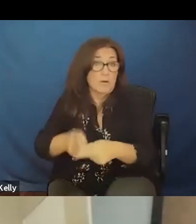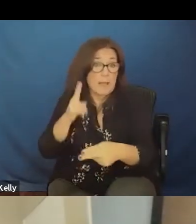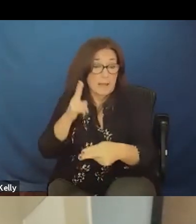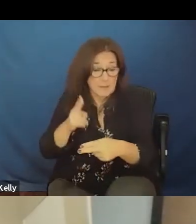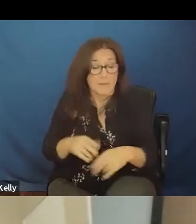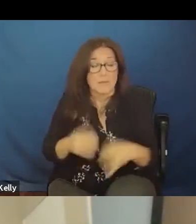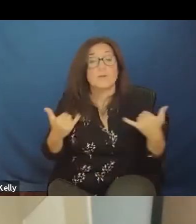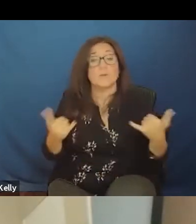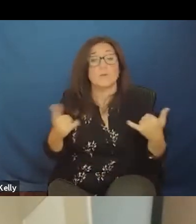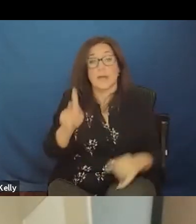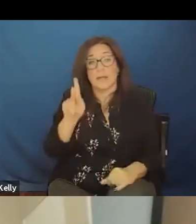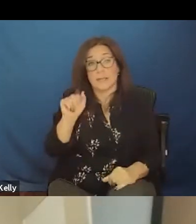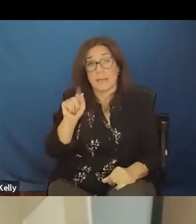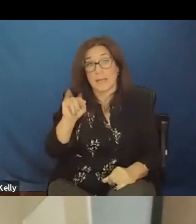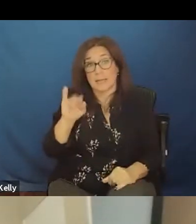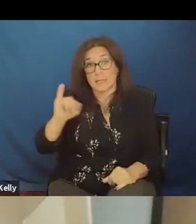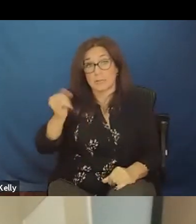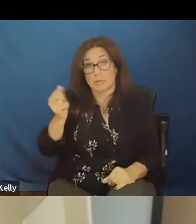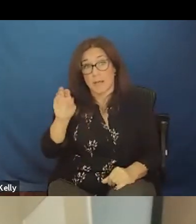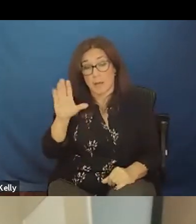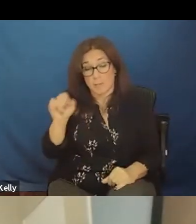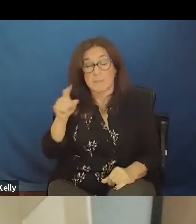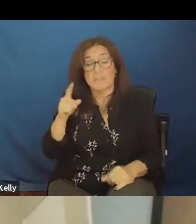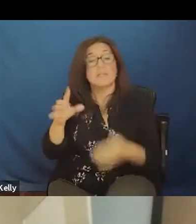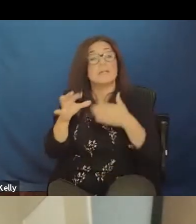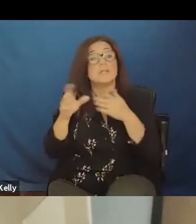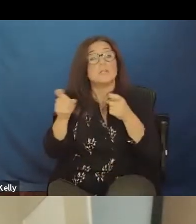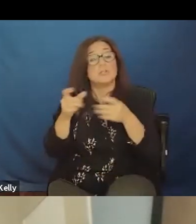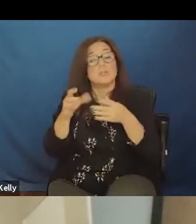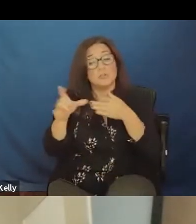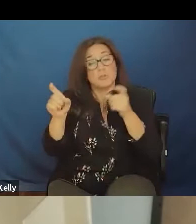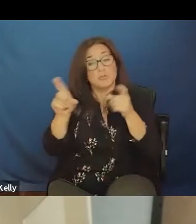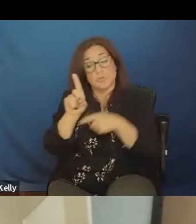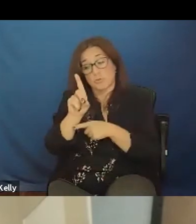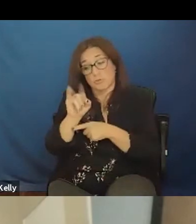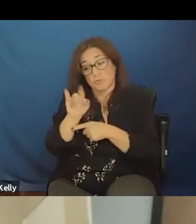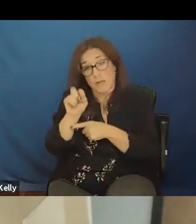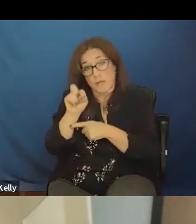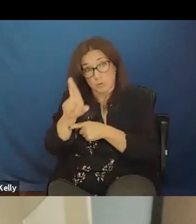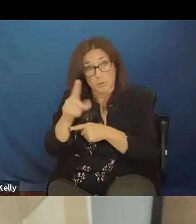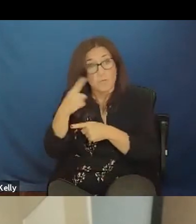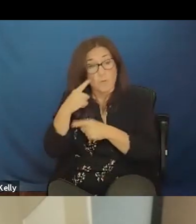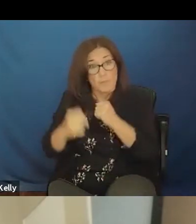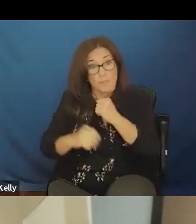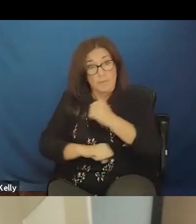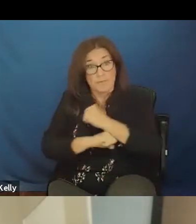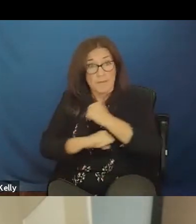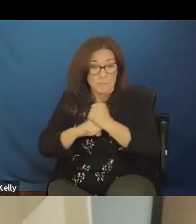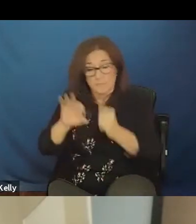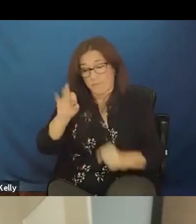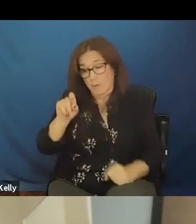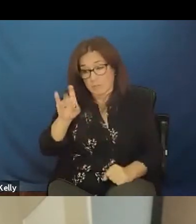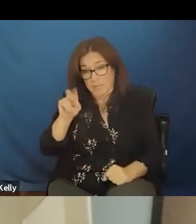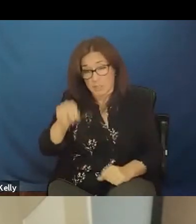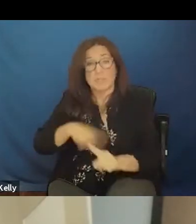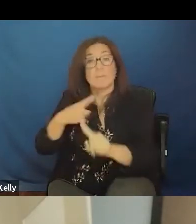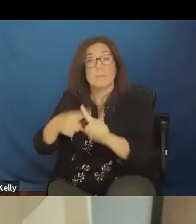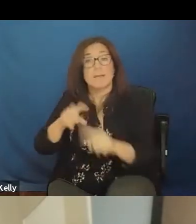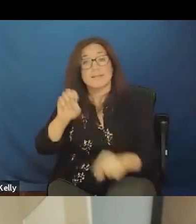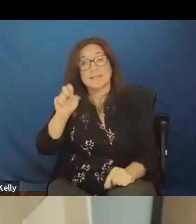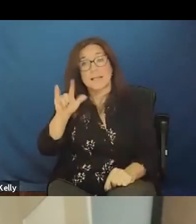of the Foundation for Santa Barbara High School, and Santa Barbara High School principal Elise Simmons are here with a brief presentation for